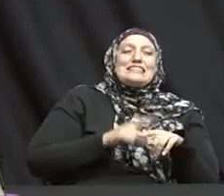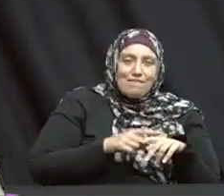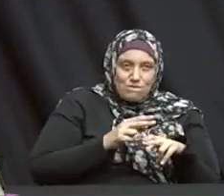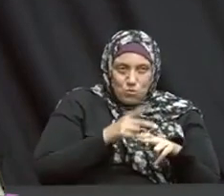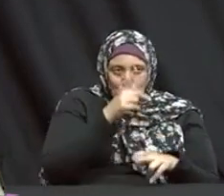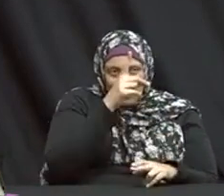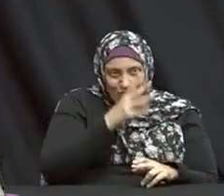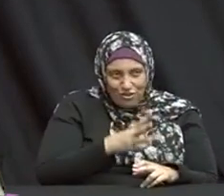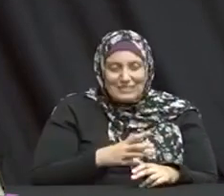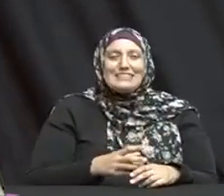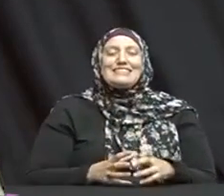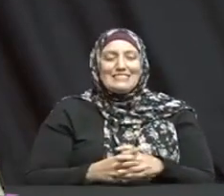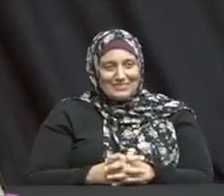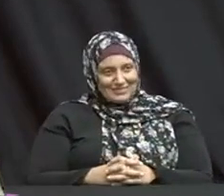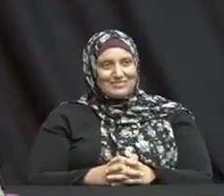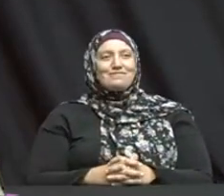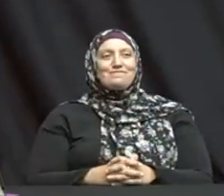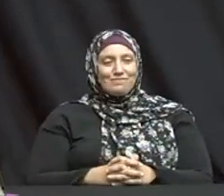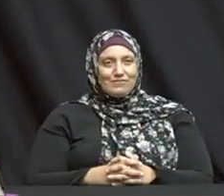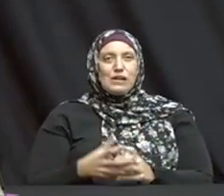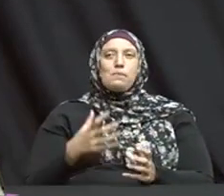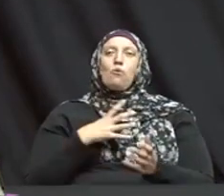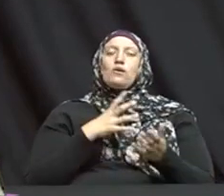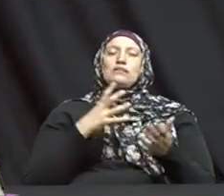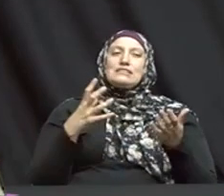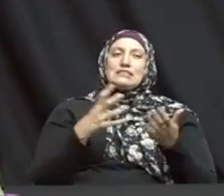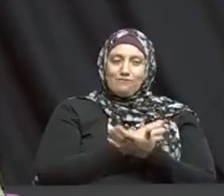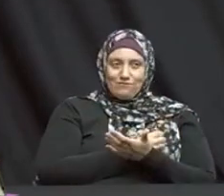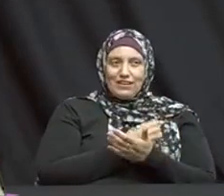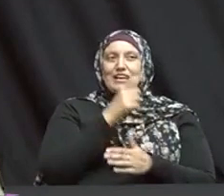That would be safer Islamically to nominate the estate. Yes.